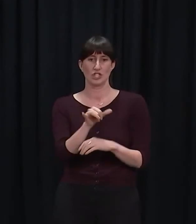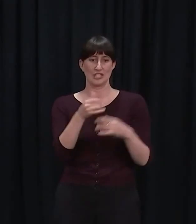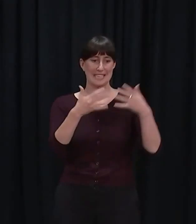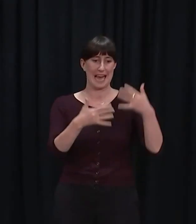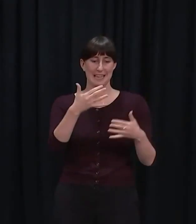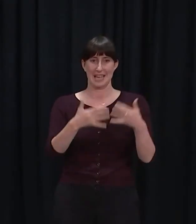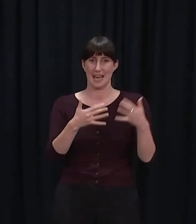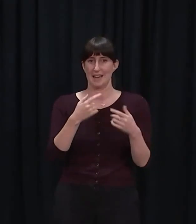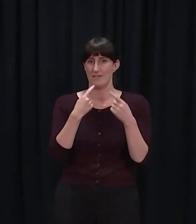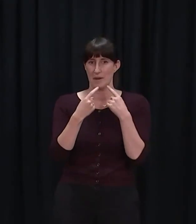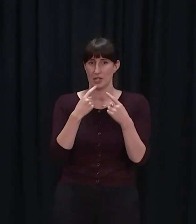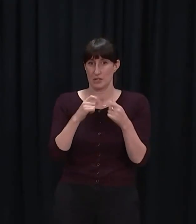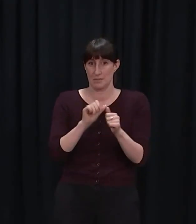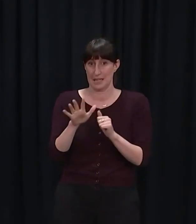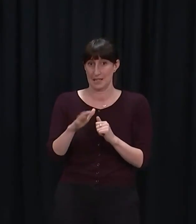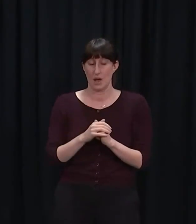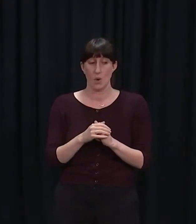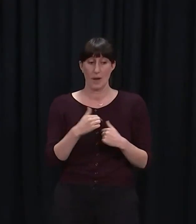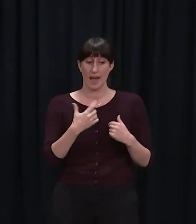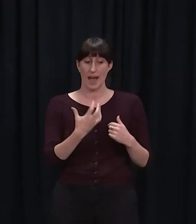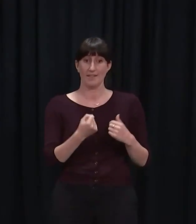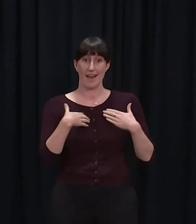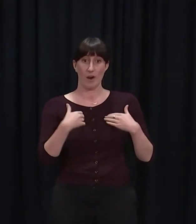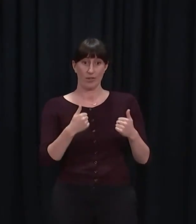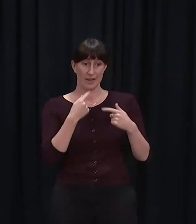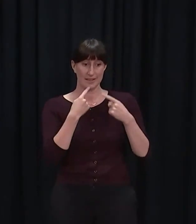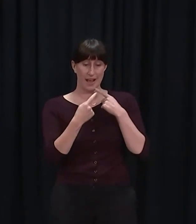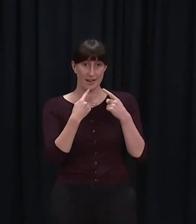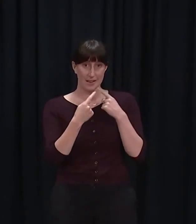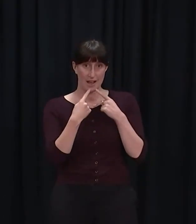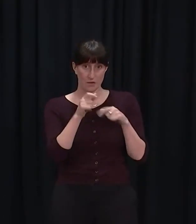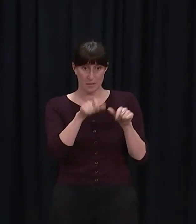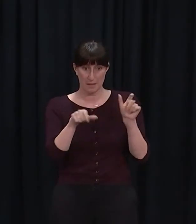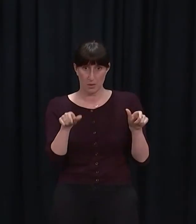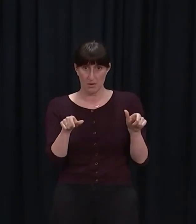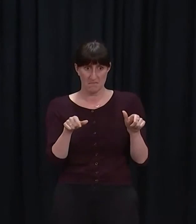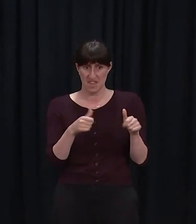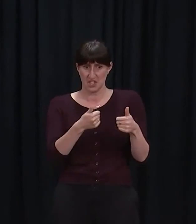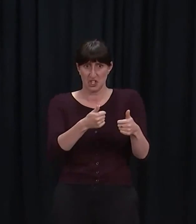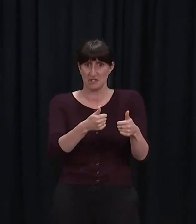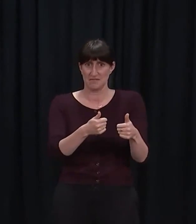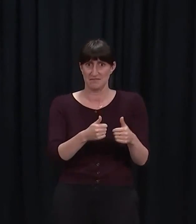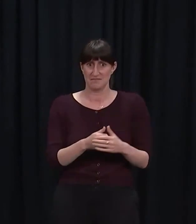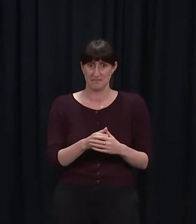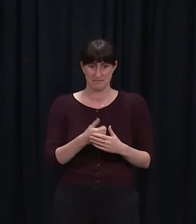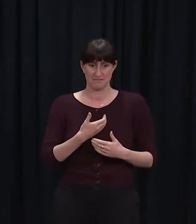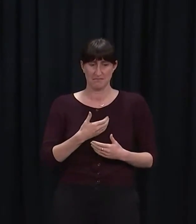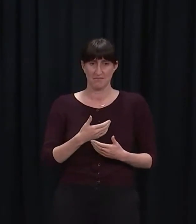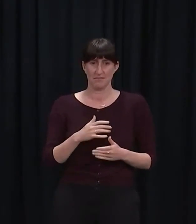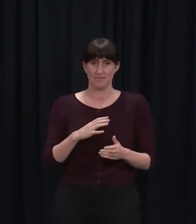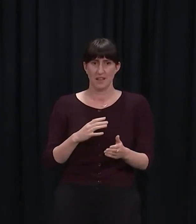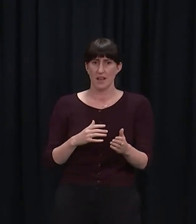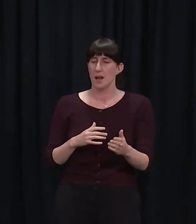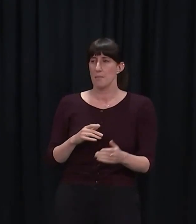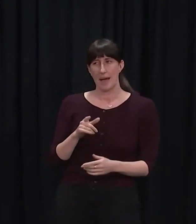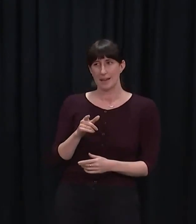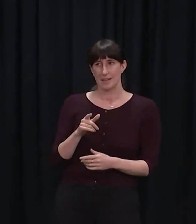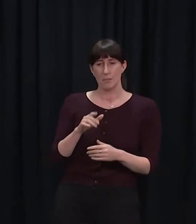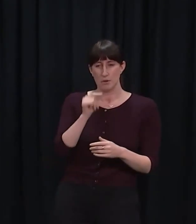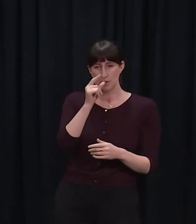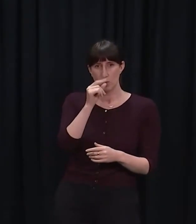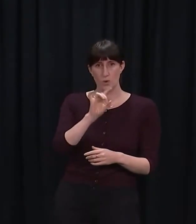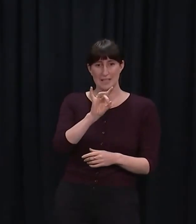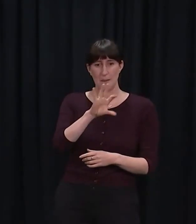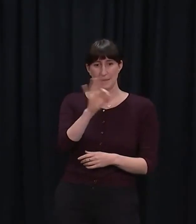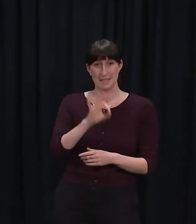set of people who we have health data for is as good as any. Yeah. Or being a few % off because of that?